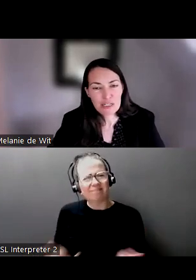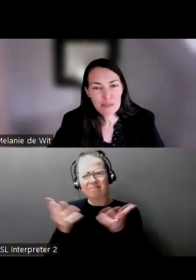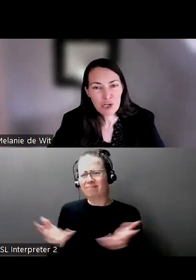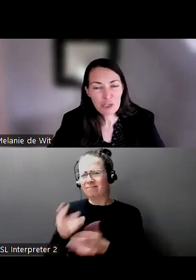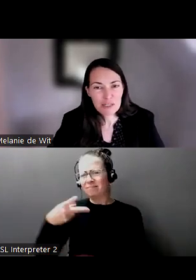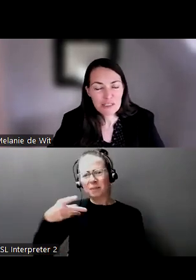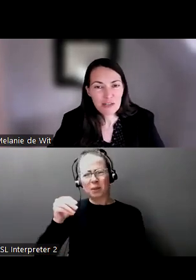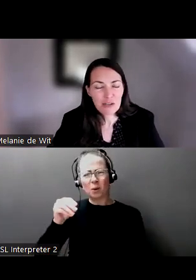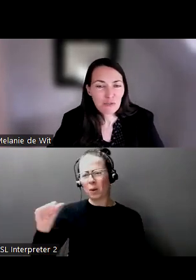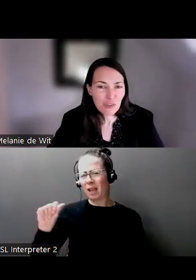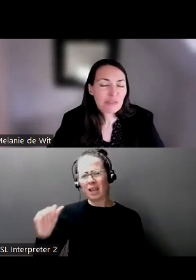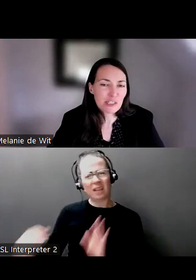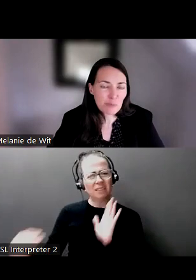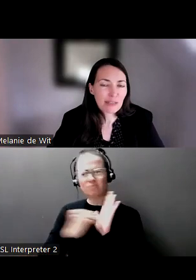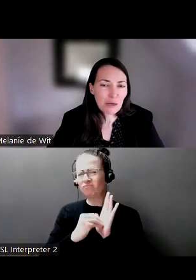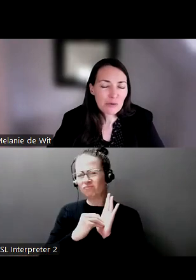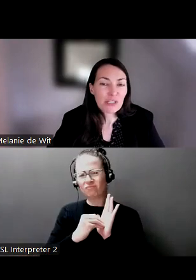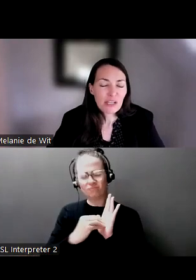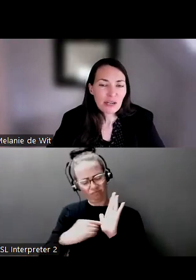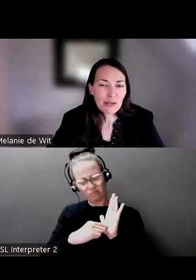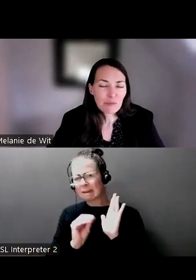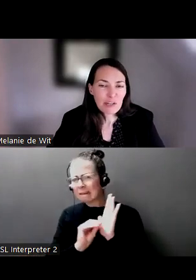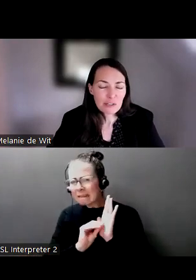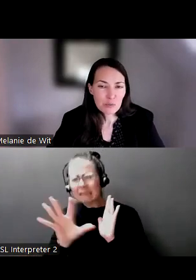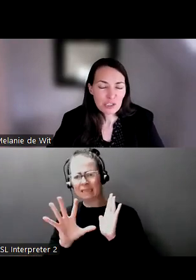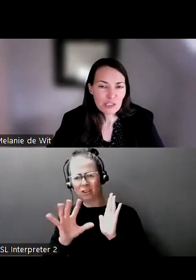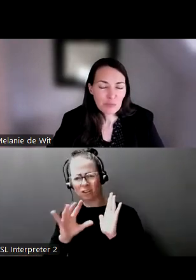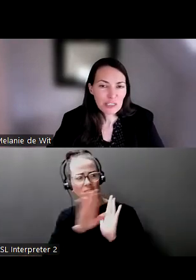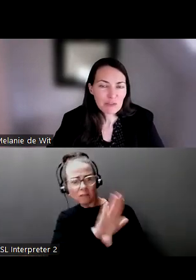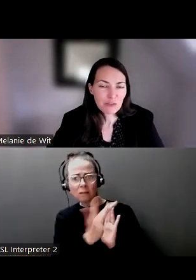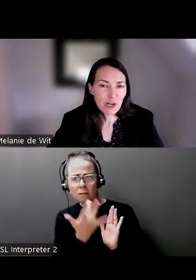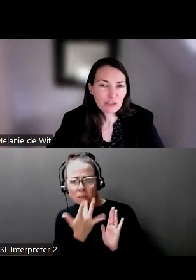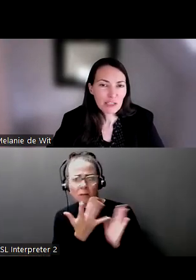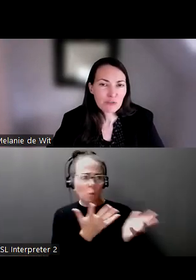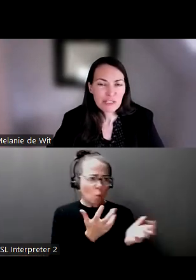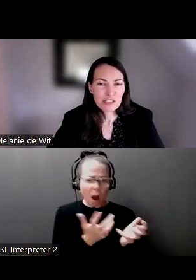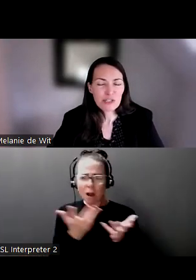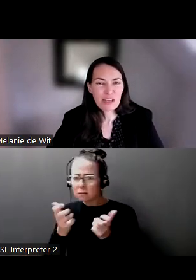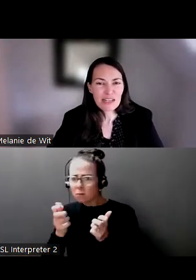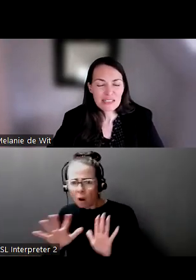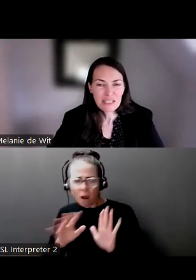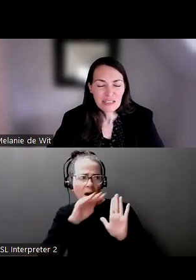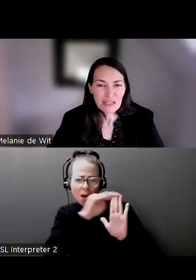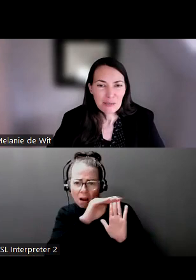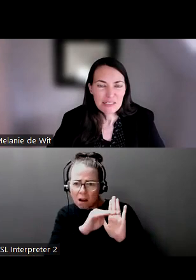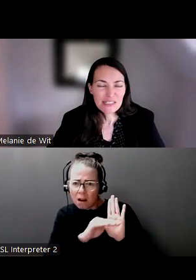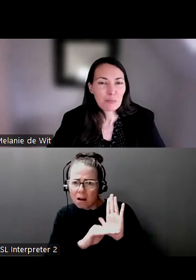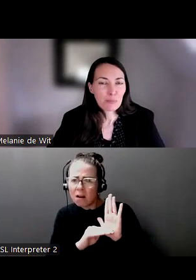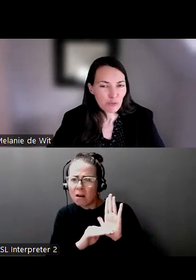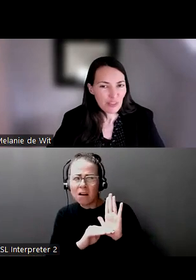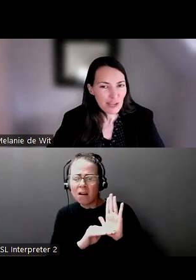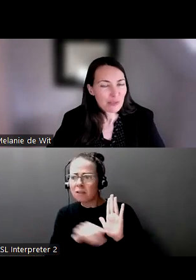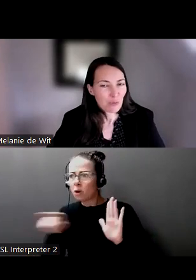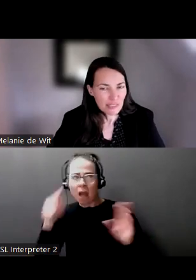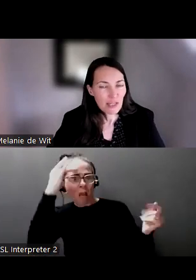attorney documents, and for them to spell out values, wishes, and beliefs for our loved ones, so that it's